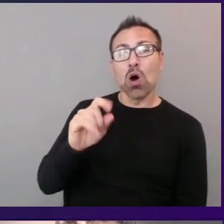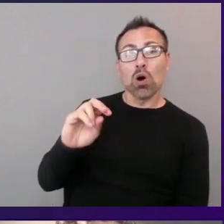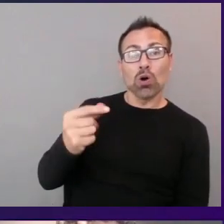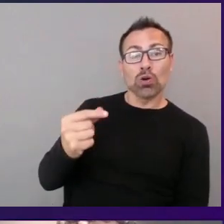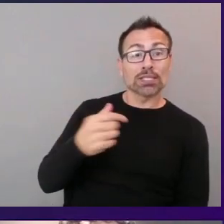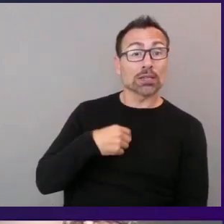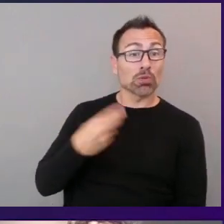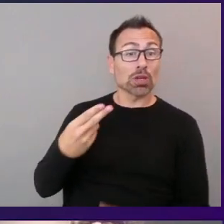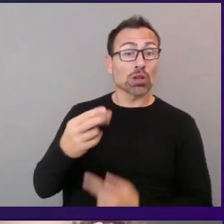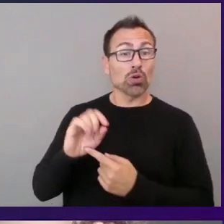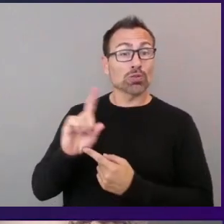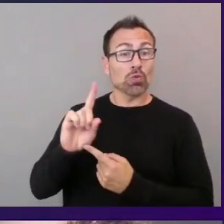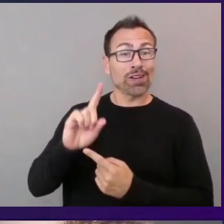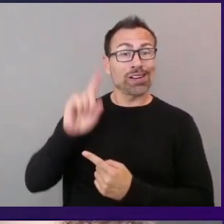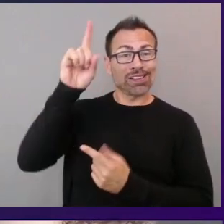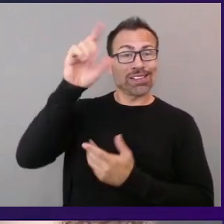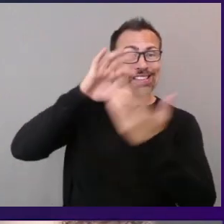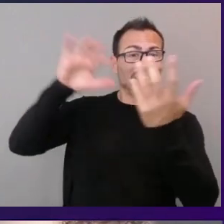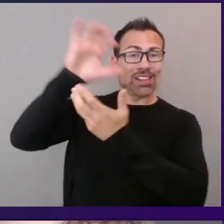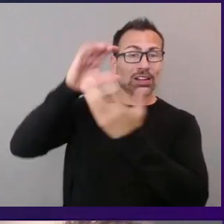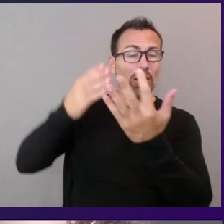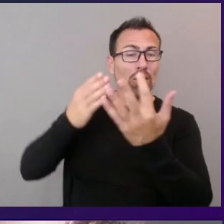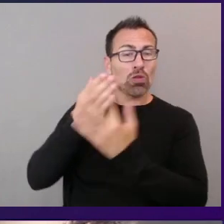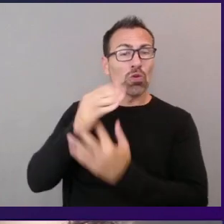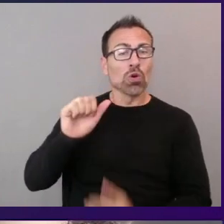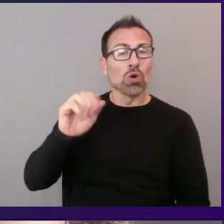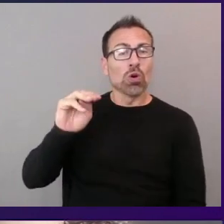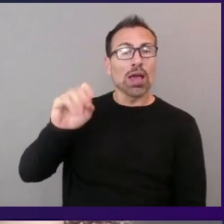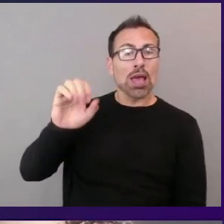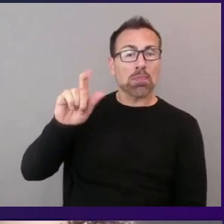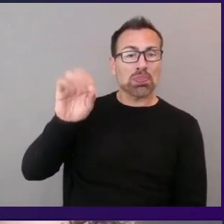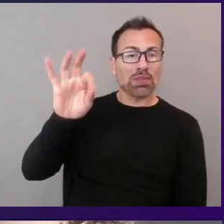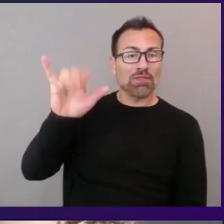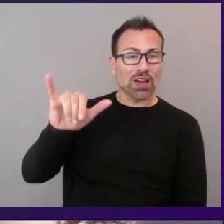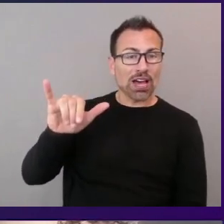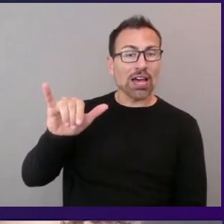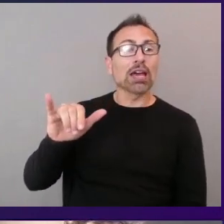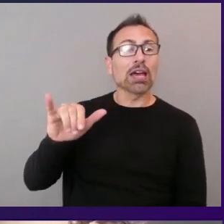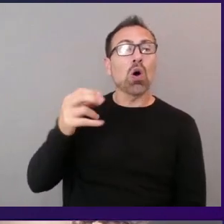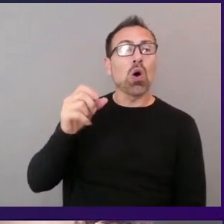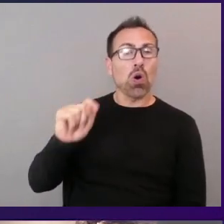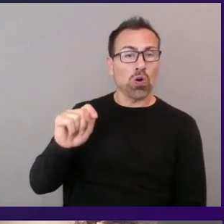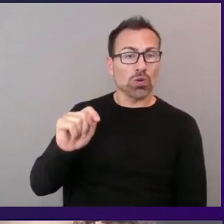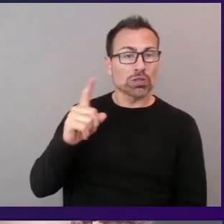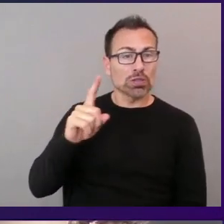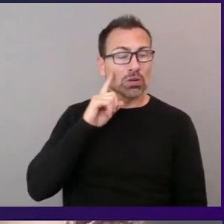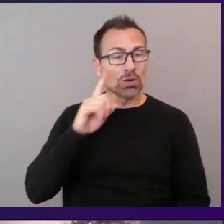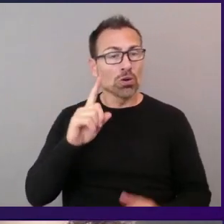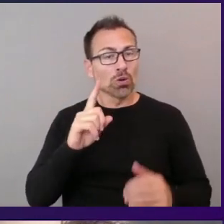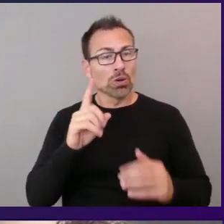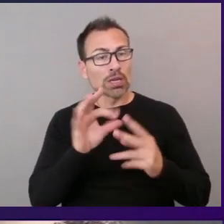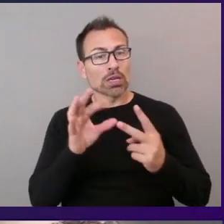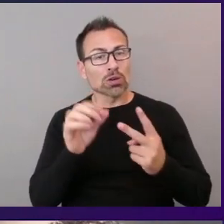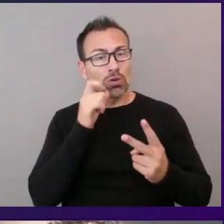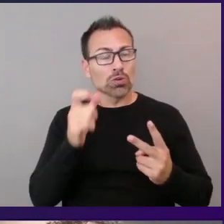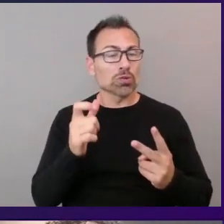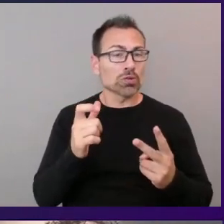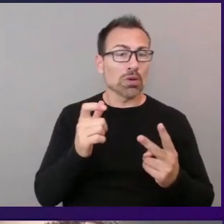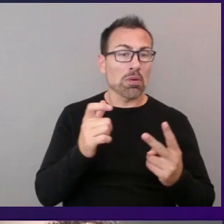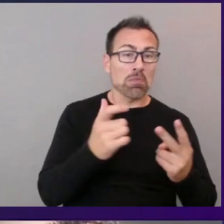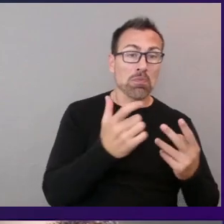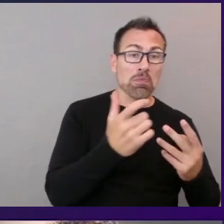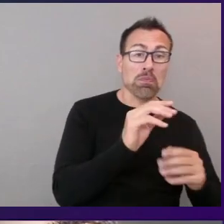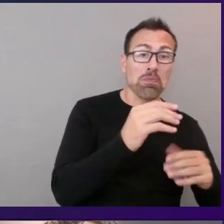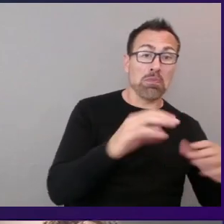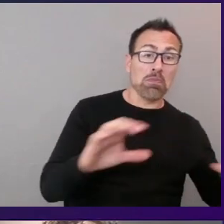cloud through Amplify hosting. We can choose between continuous deployment or manual deployment. We pick manual